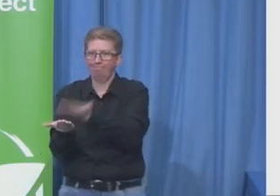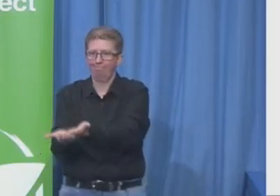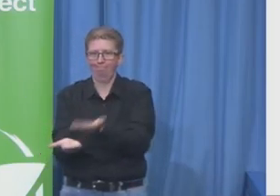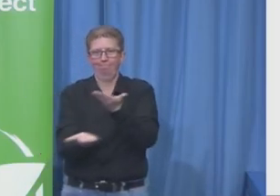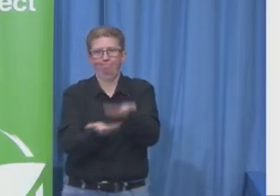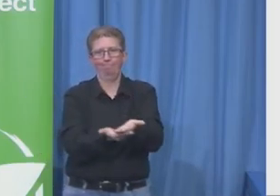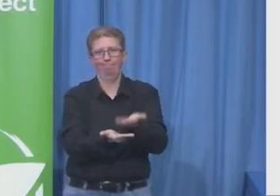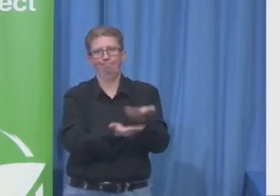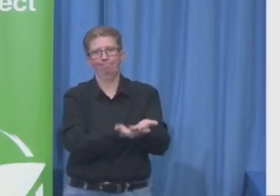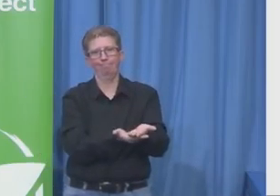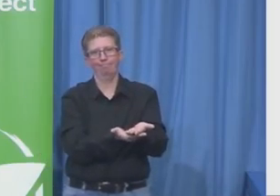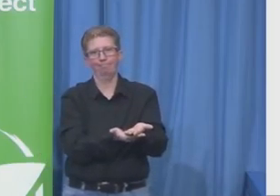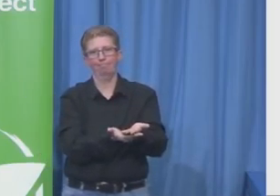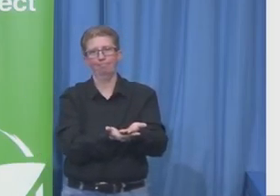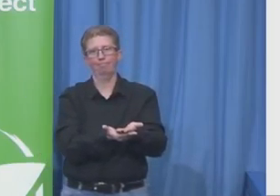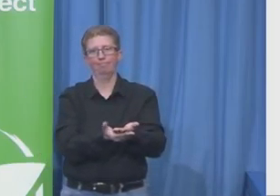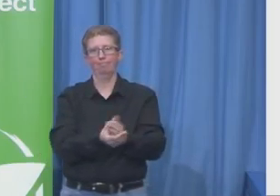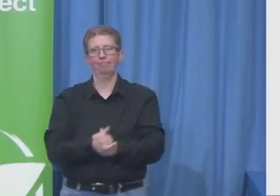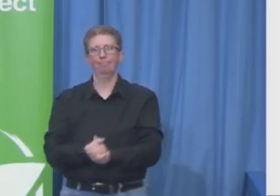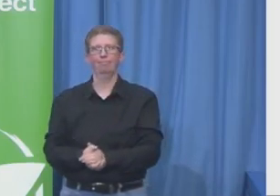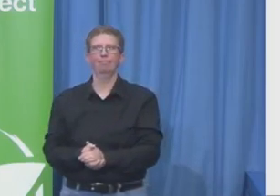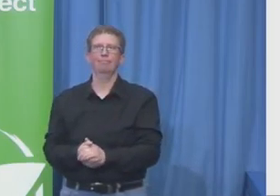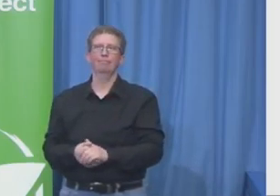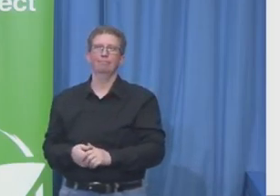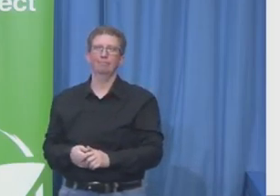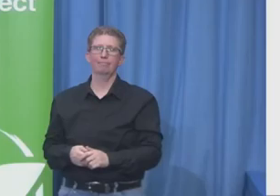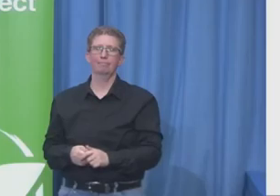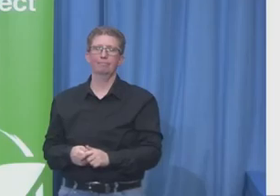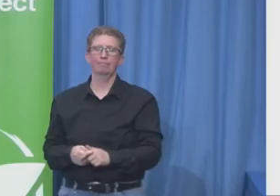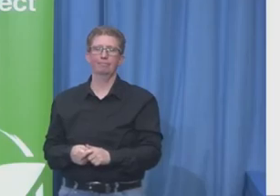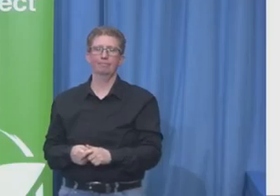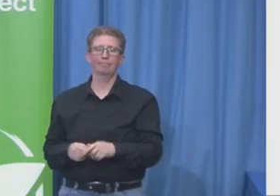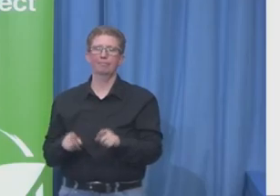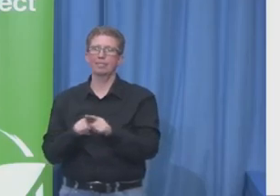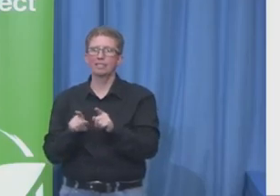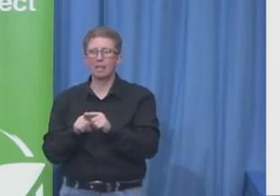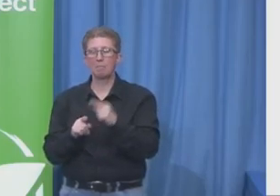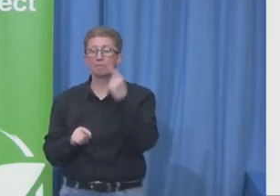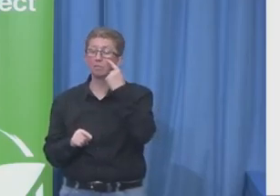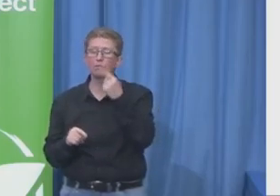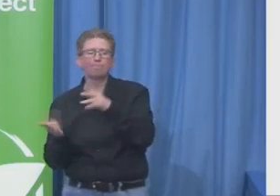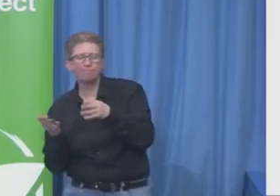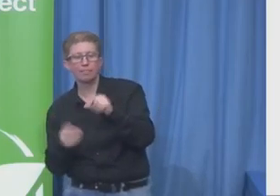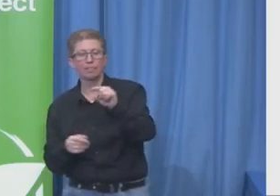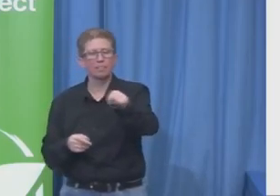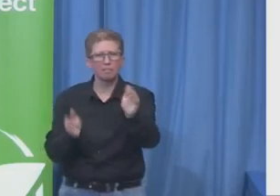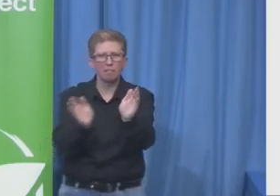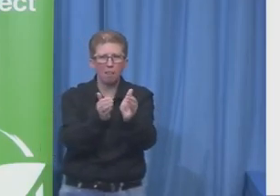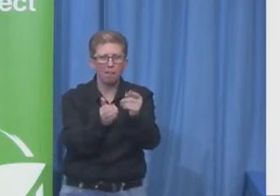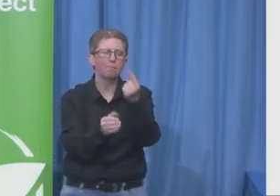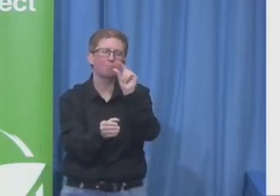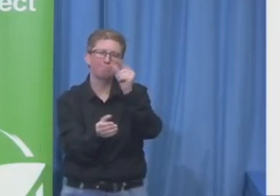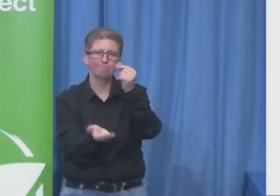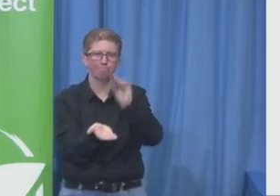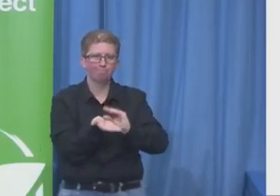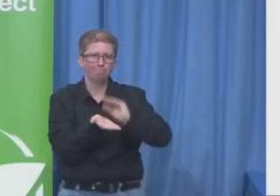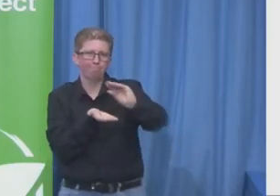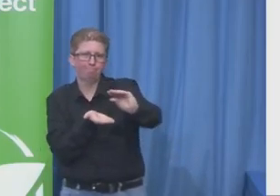institution. We also support employers to hire and maintain workers with disabilities. And